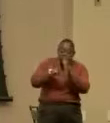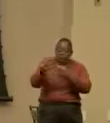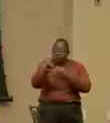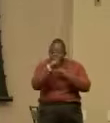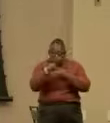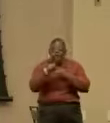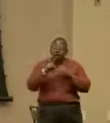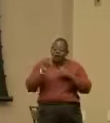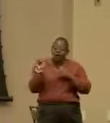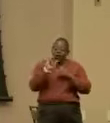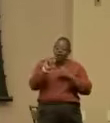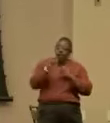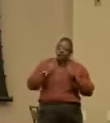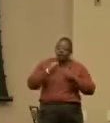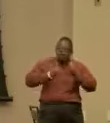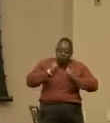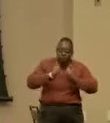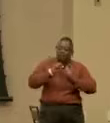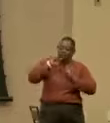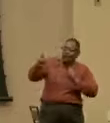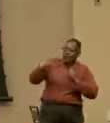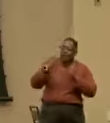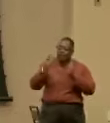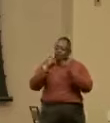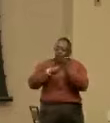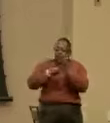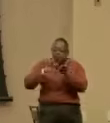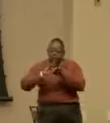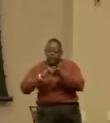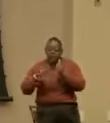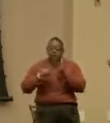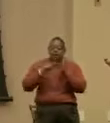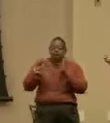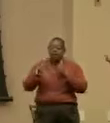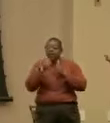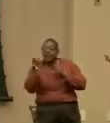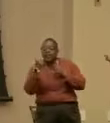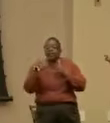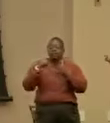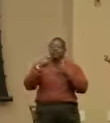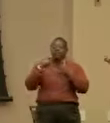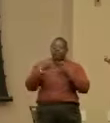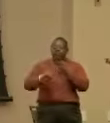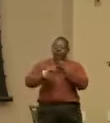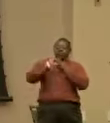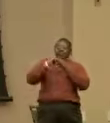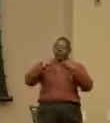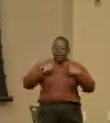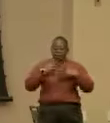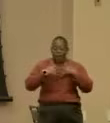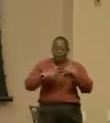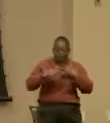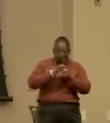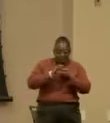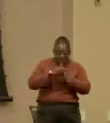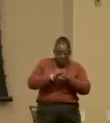and ask your doctor too, have you done the workup for antiphospholipid syndrome or anything that could predispose me to having blood clots? And